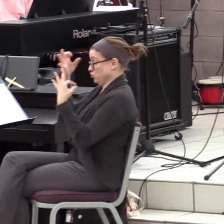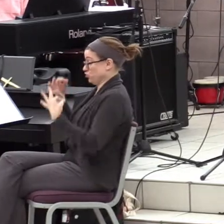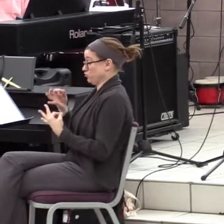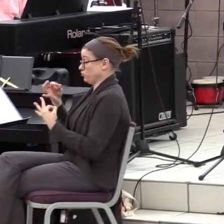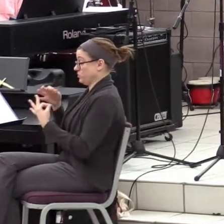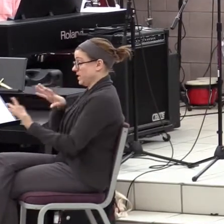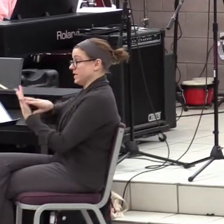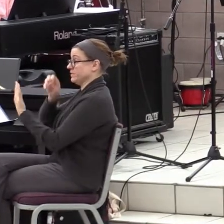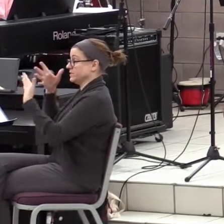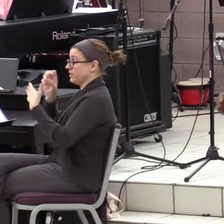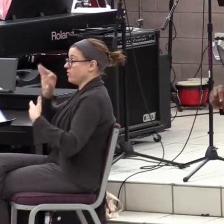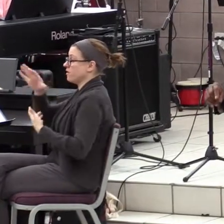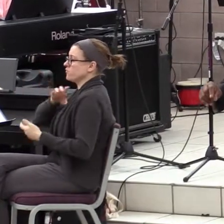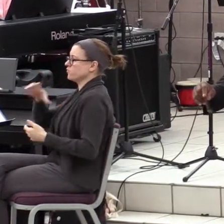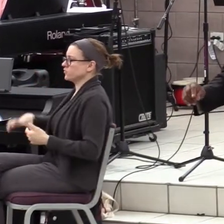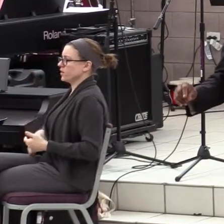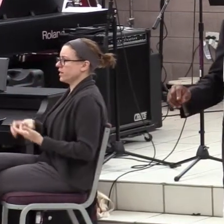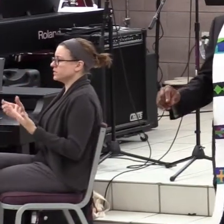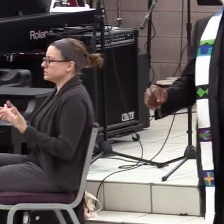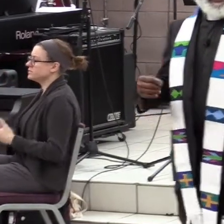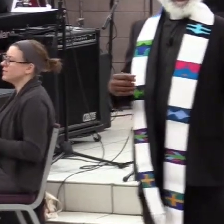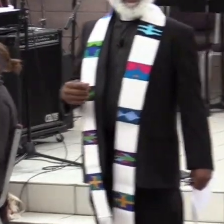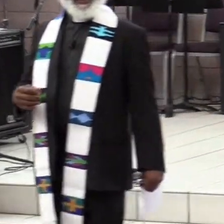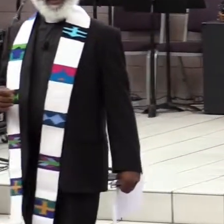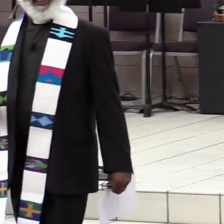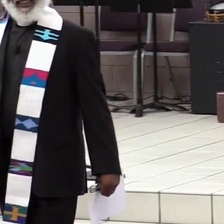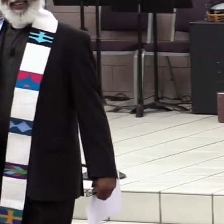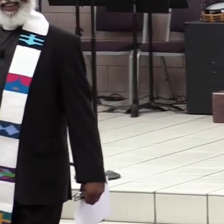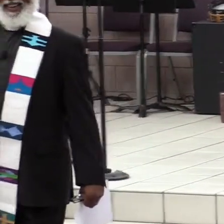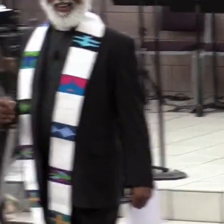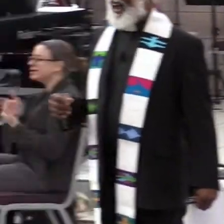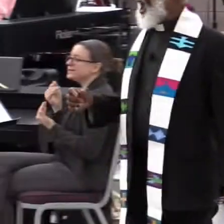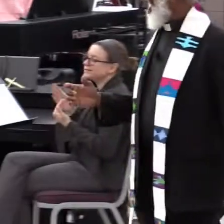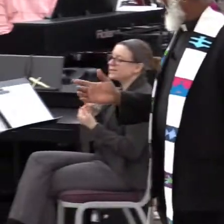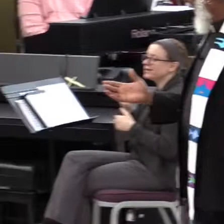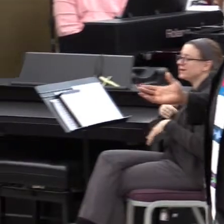imitator of Christ, I can do it when it's convenient.